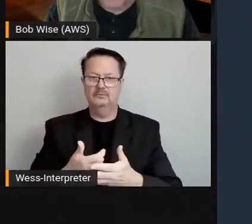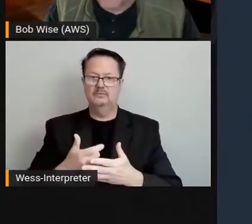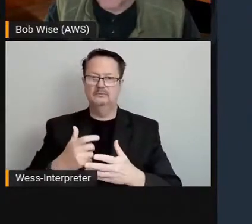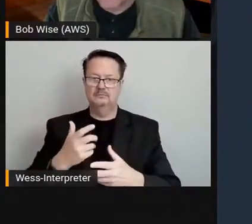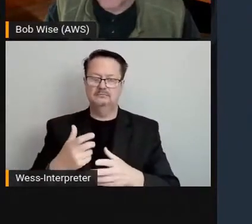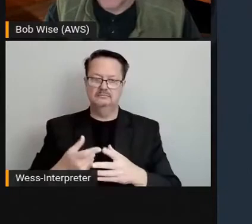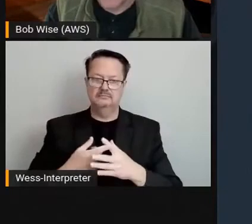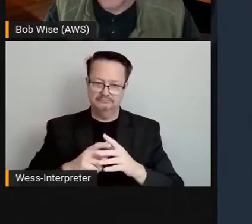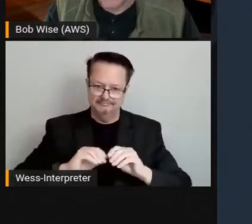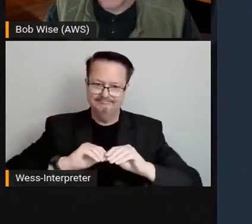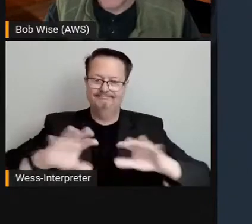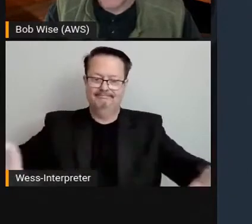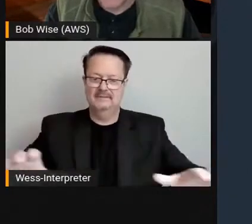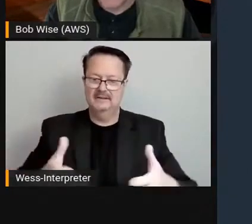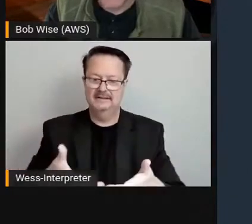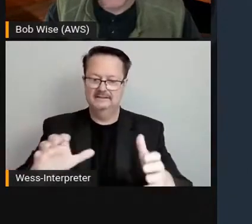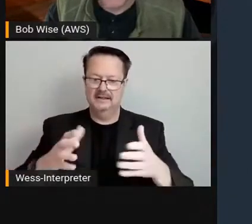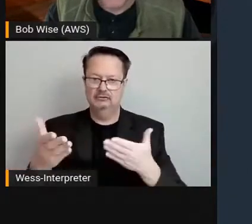applications.